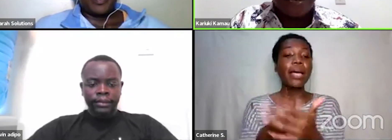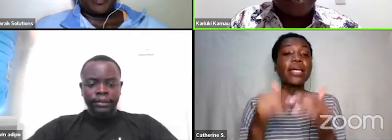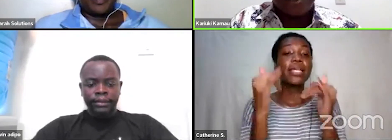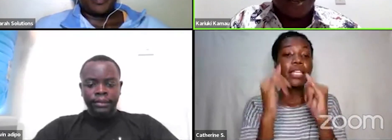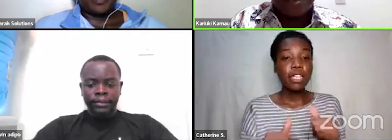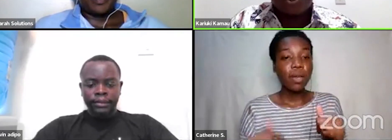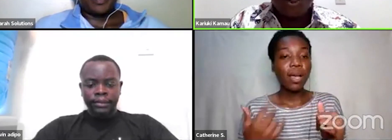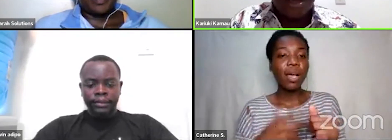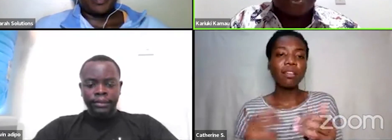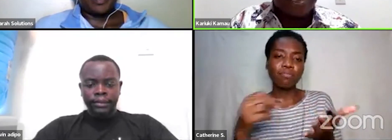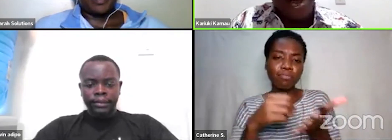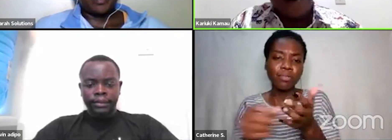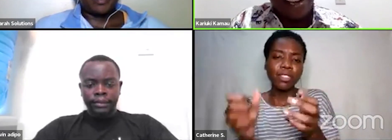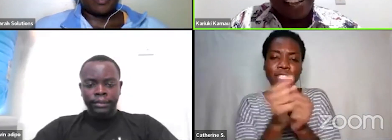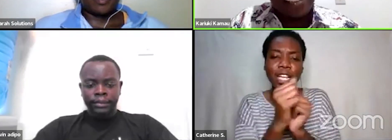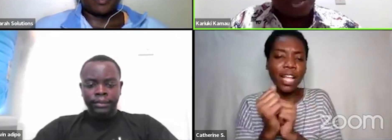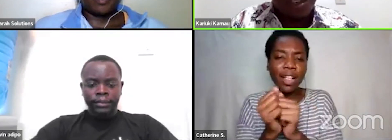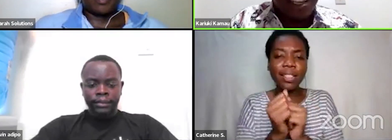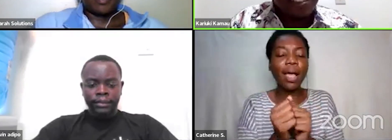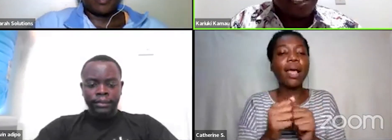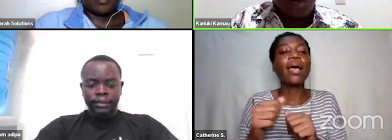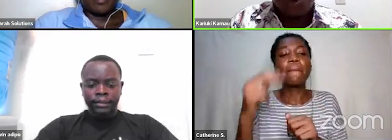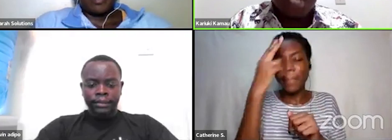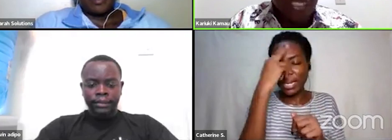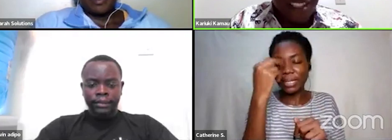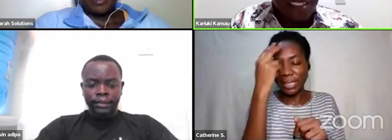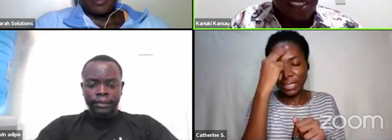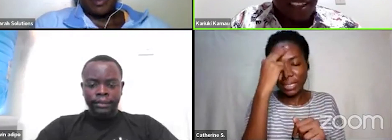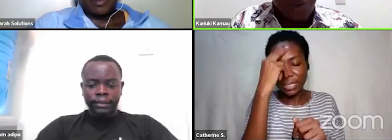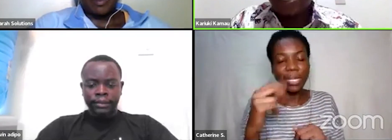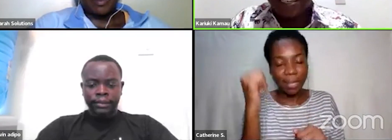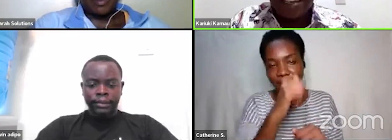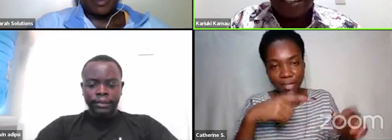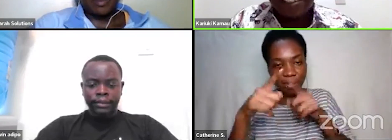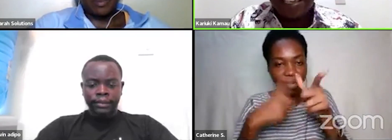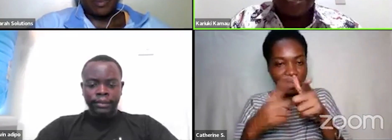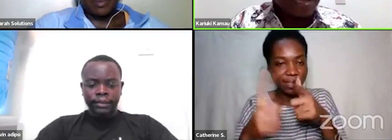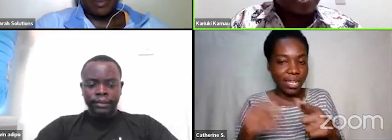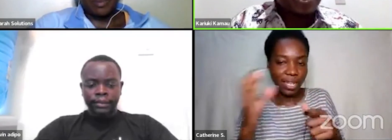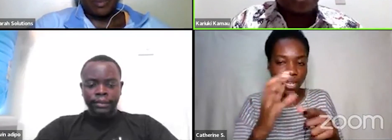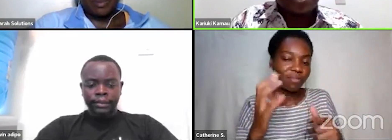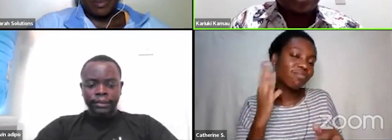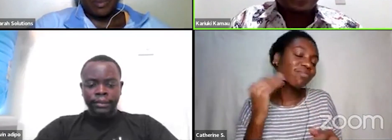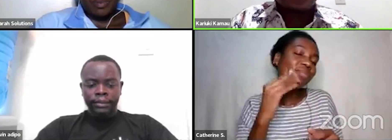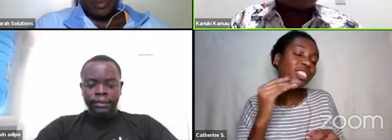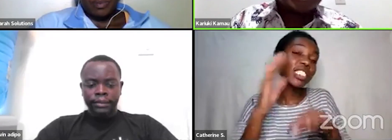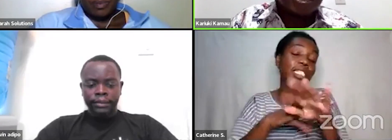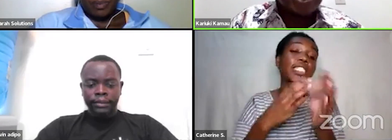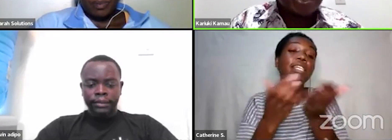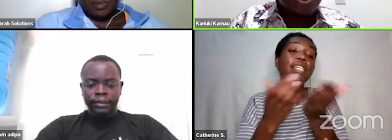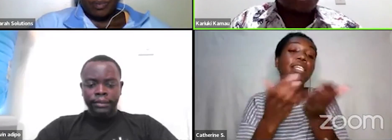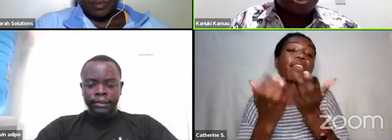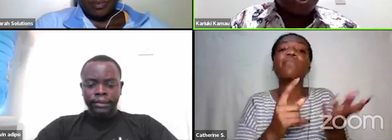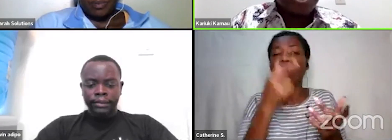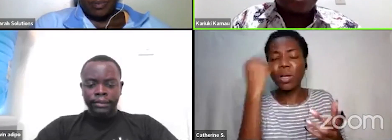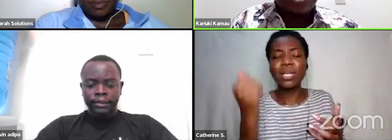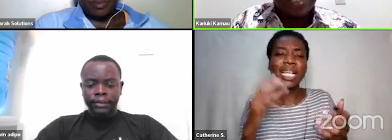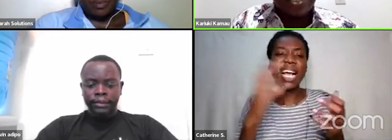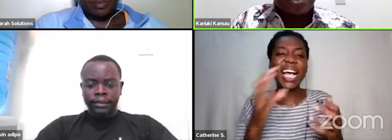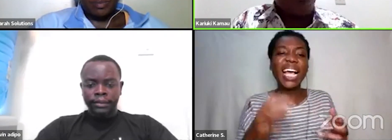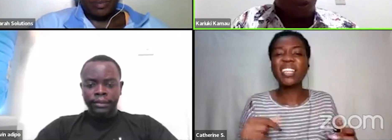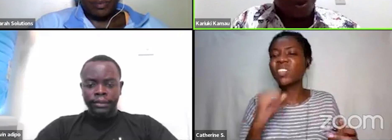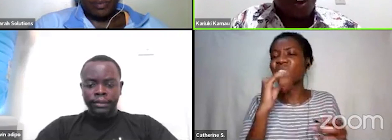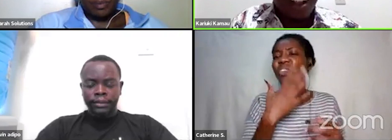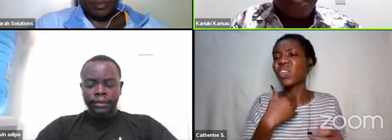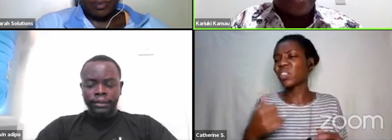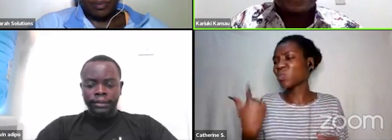Masai Africa Safari so that our client experience a good service. What I realize, the client is not interested to see who is written